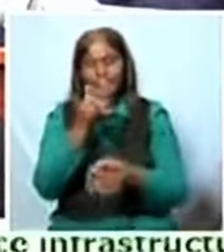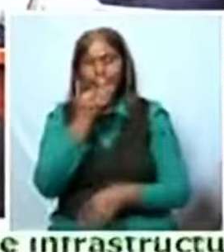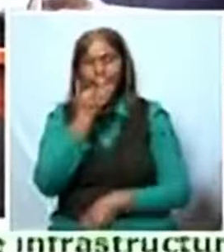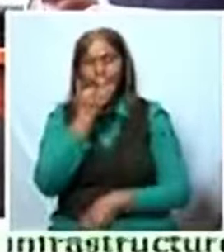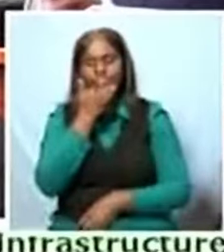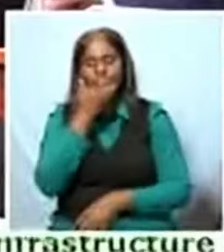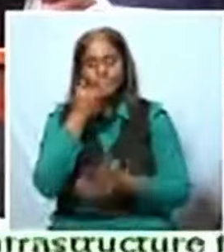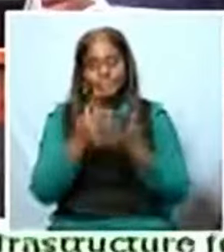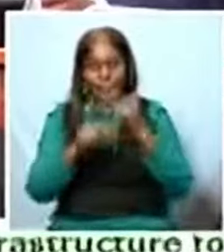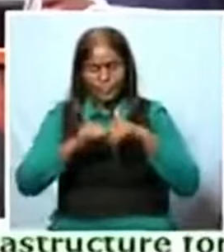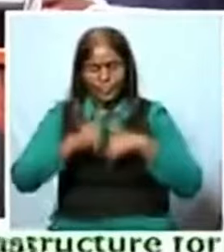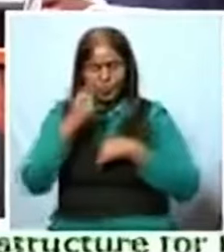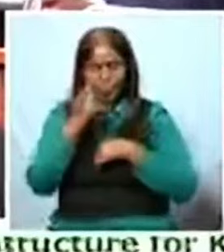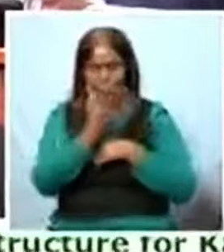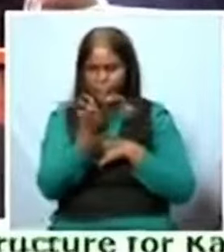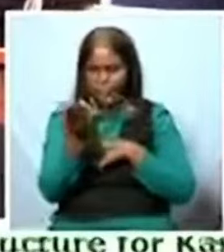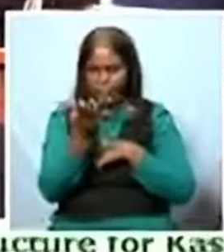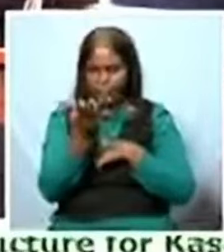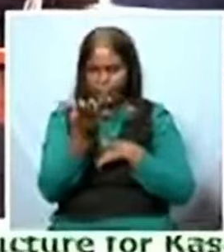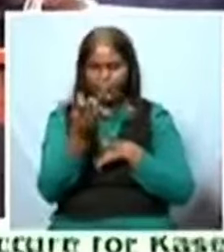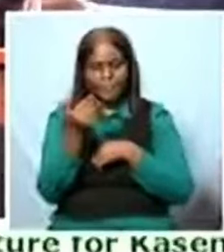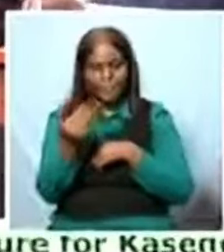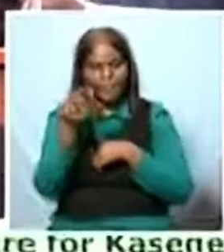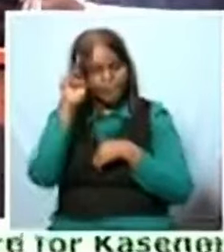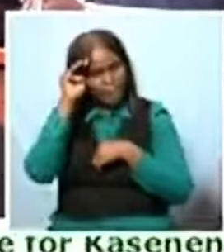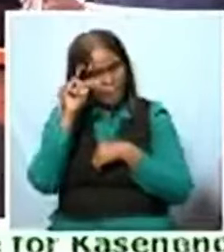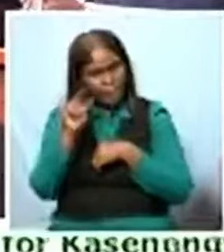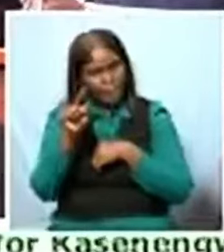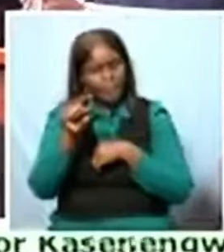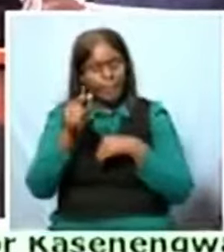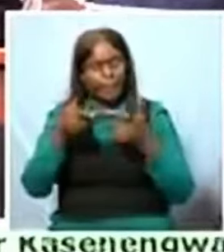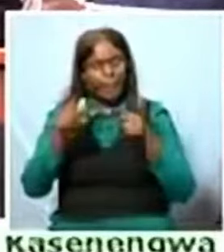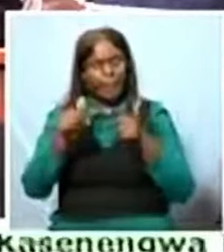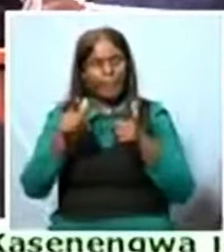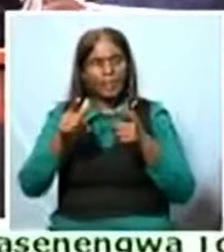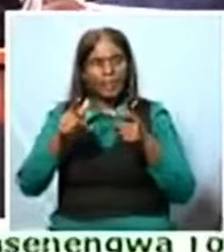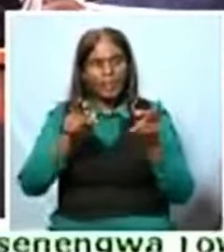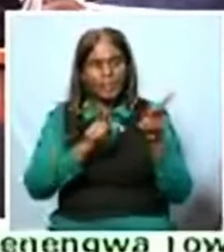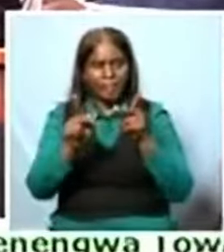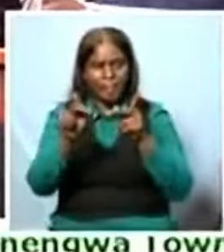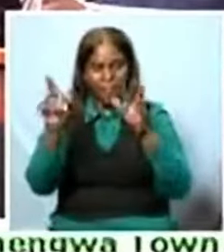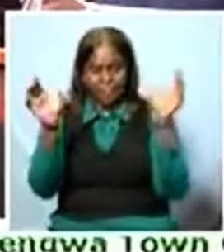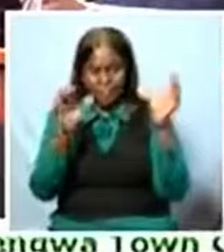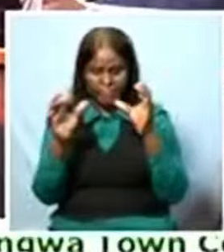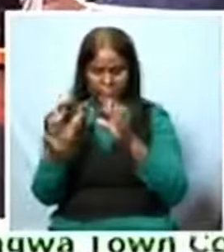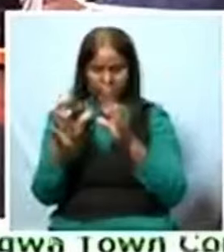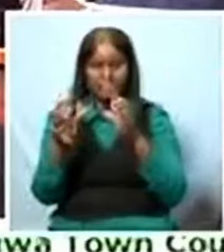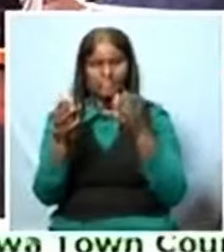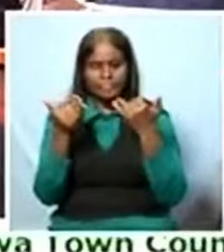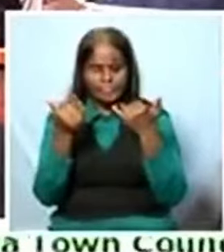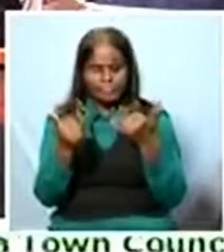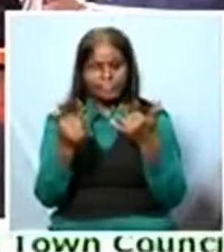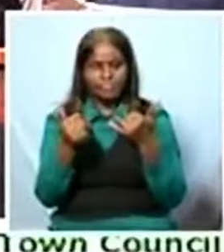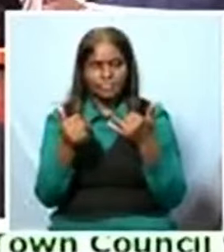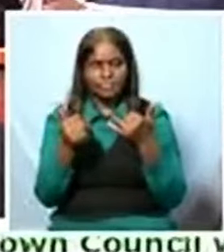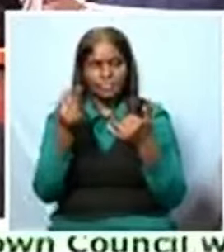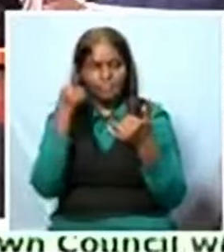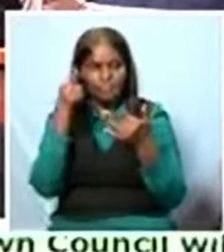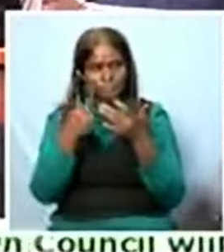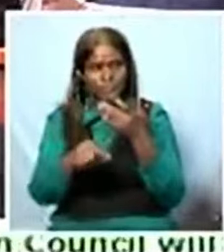So what we are looking at is the ministry say, let Kasenengwa Council write for